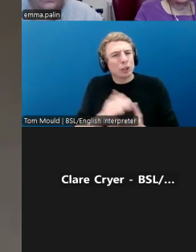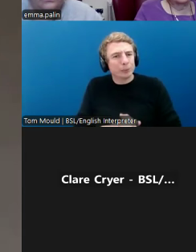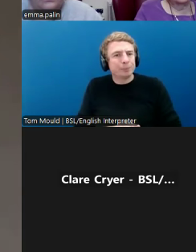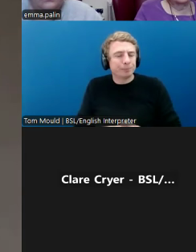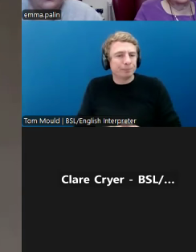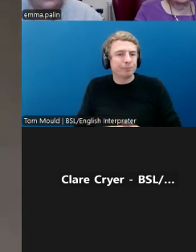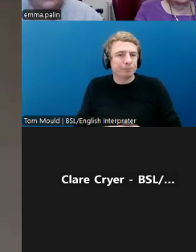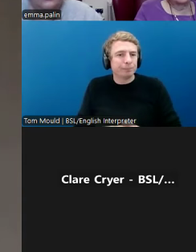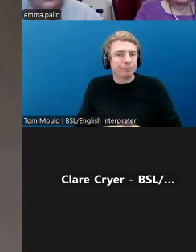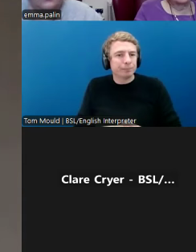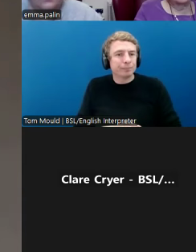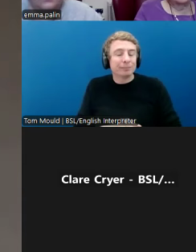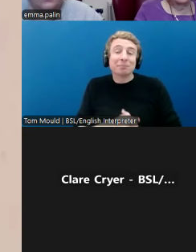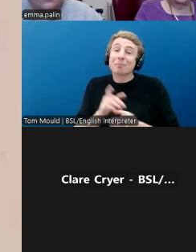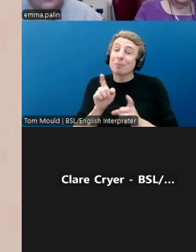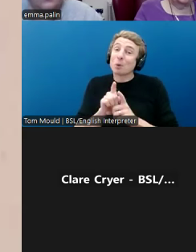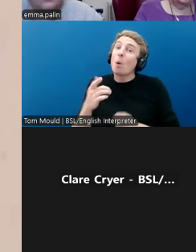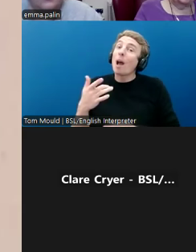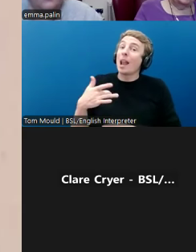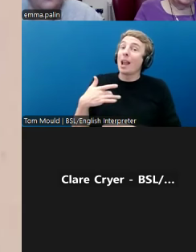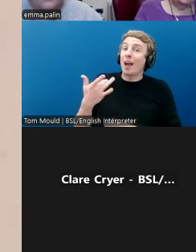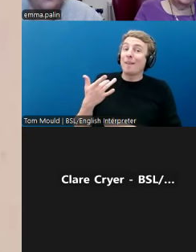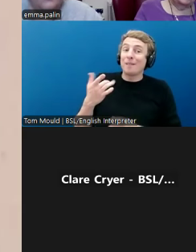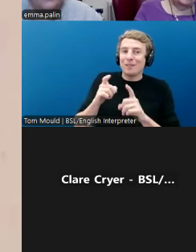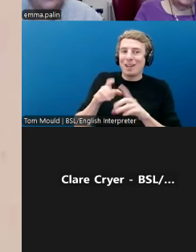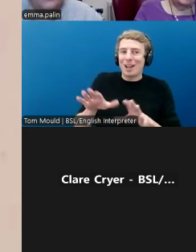And life is an open book, my dear.